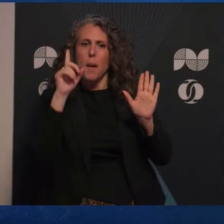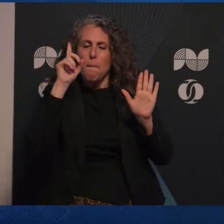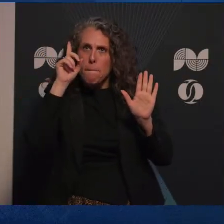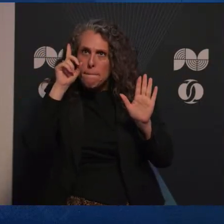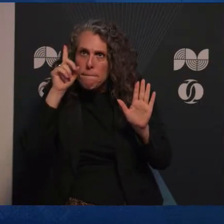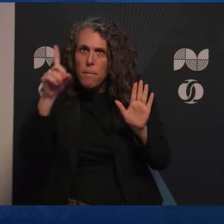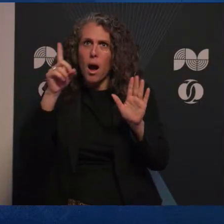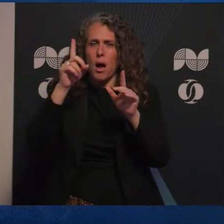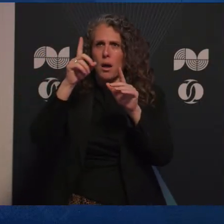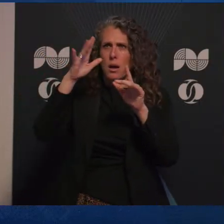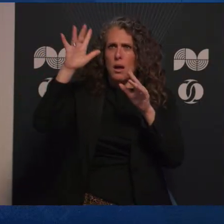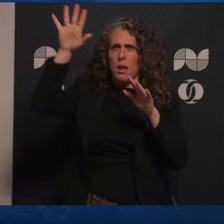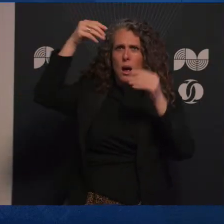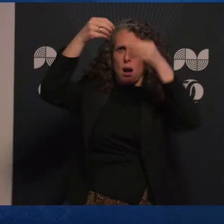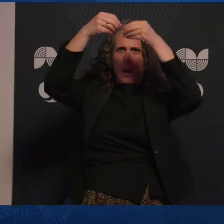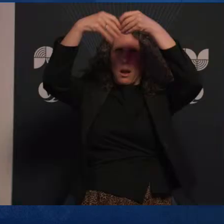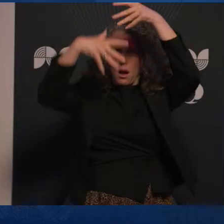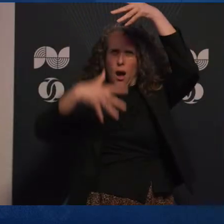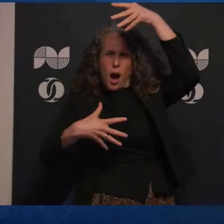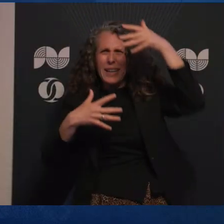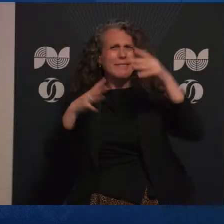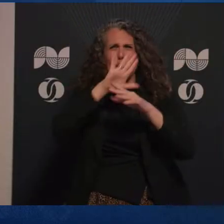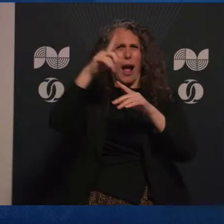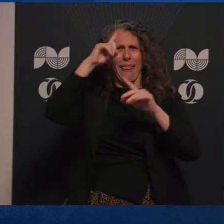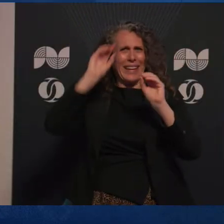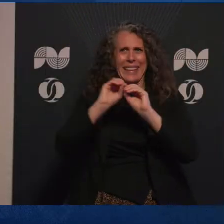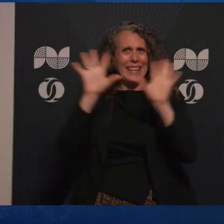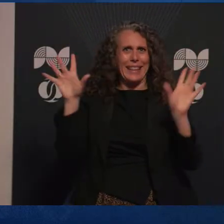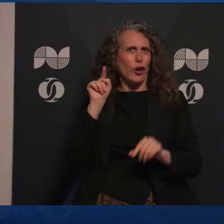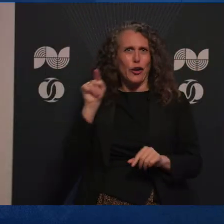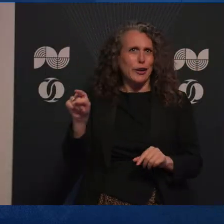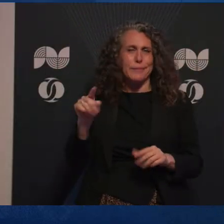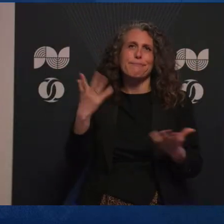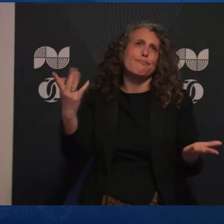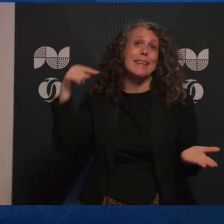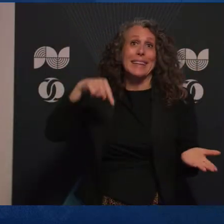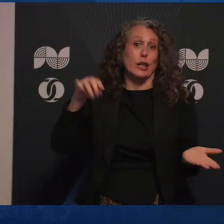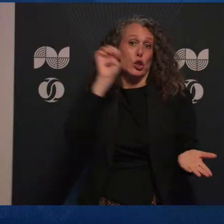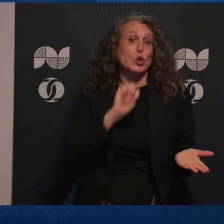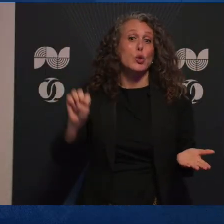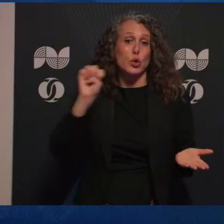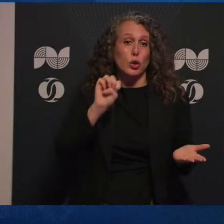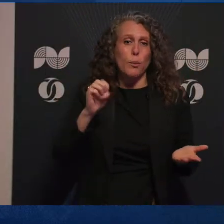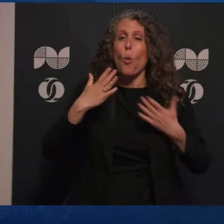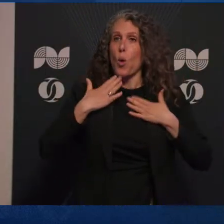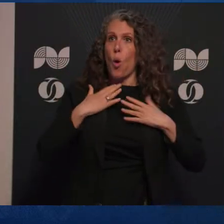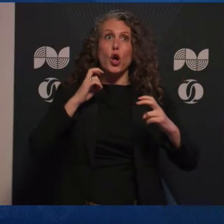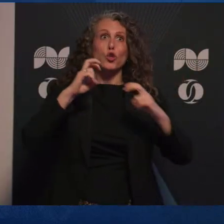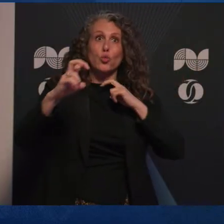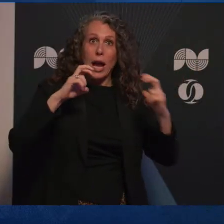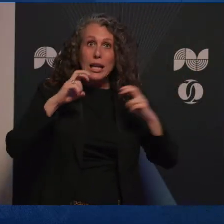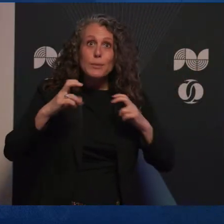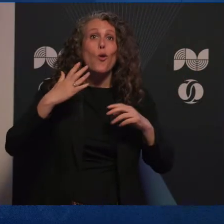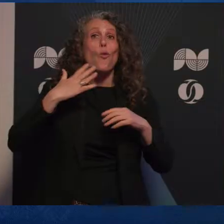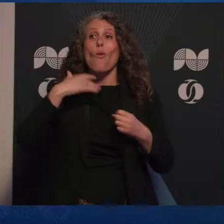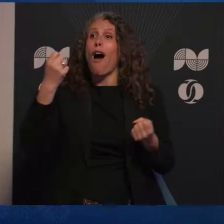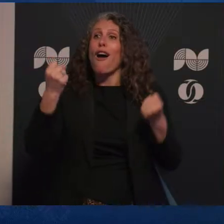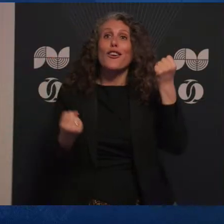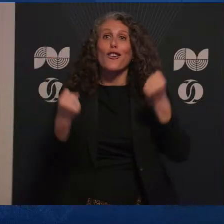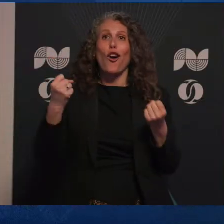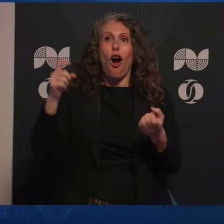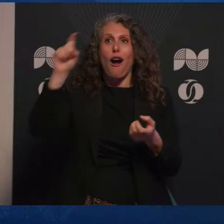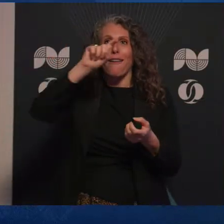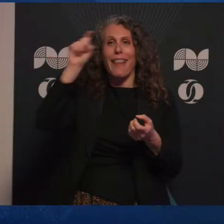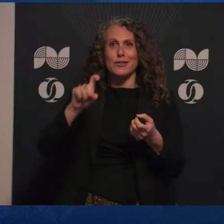these objectives. So think about Europe. We want to electrify transport. We want more electric cars on the roads. At the